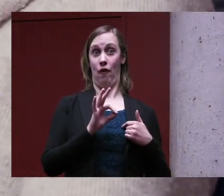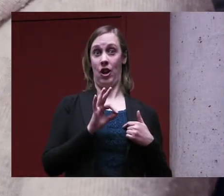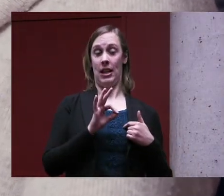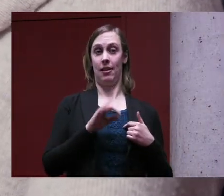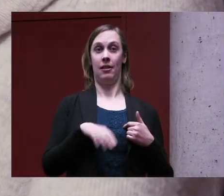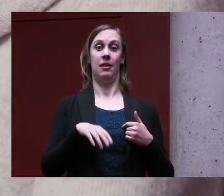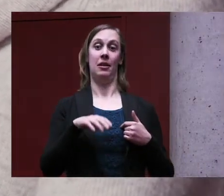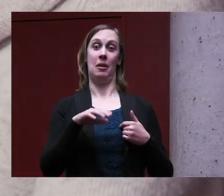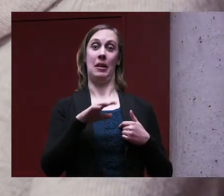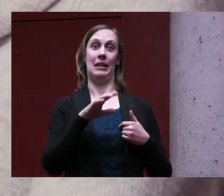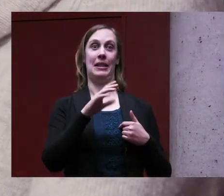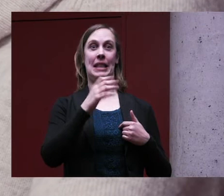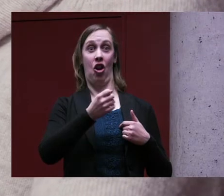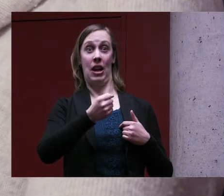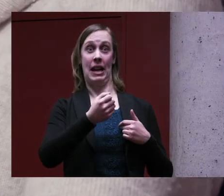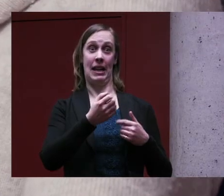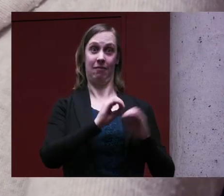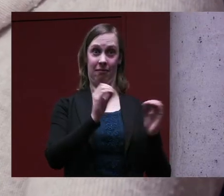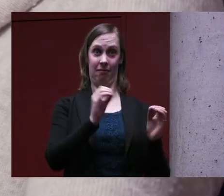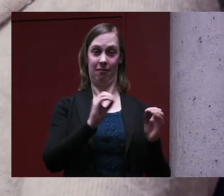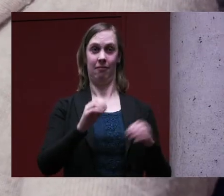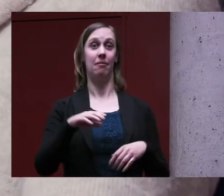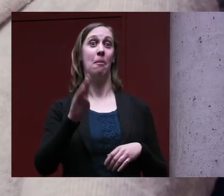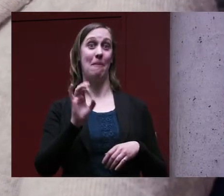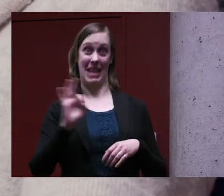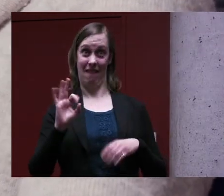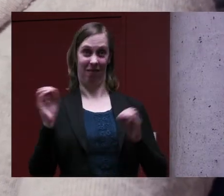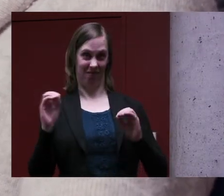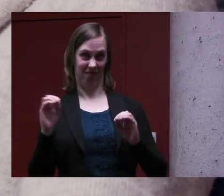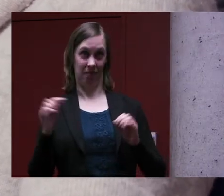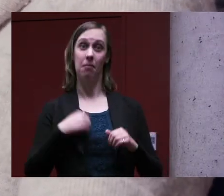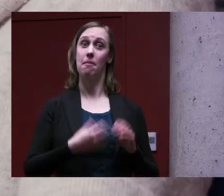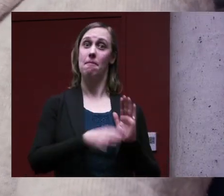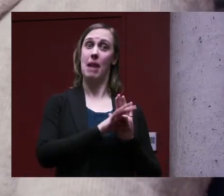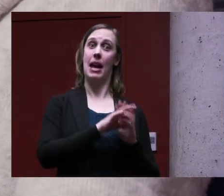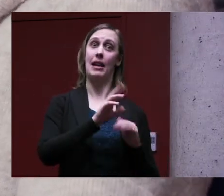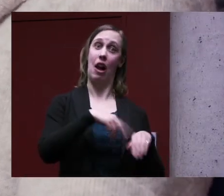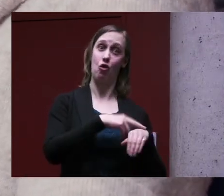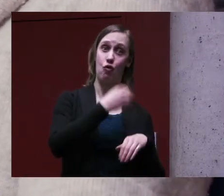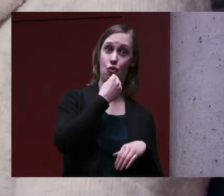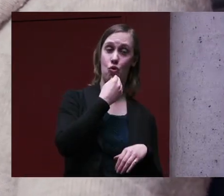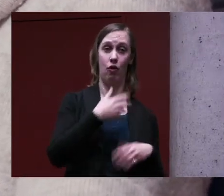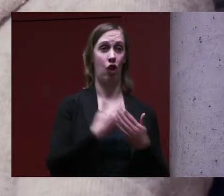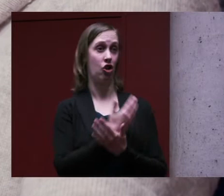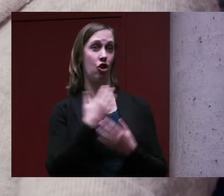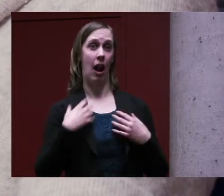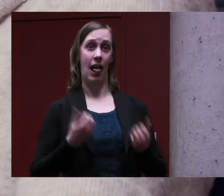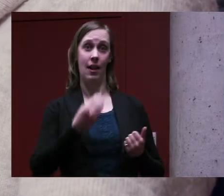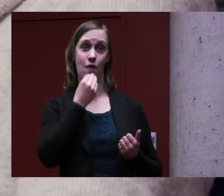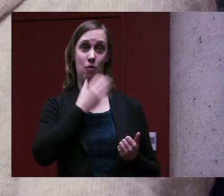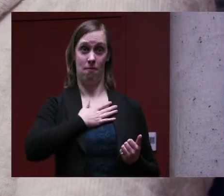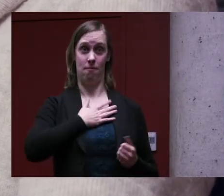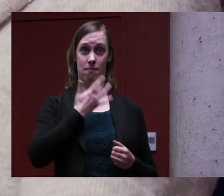beef-free. I choose to eat natural, and I choose to eat fresh and healthy. I have to specially